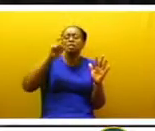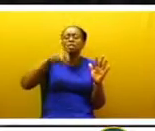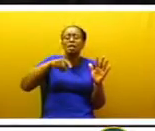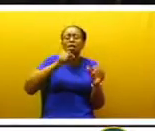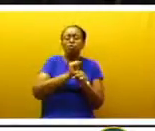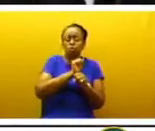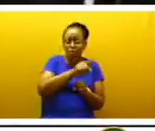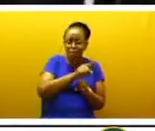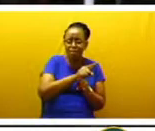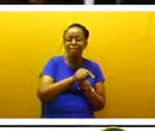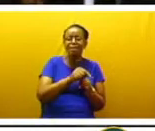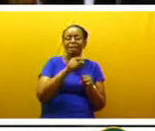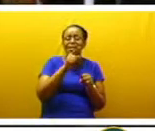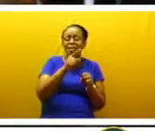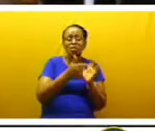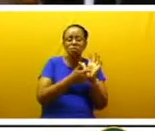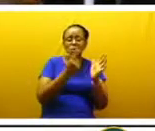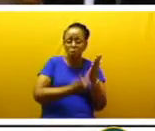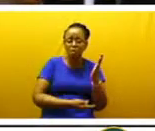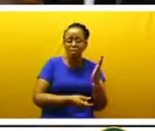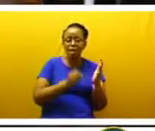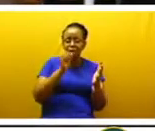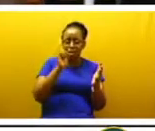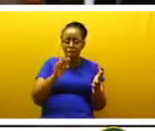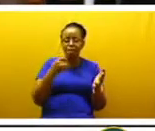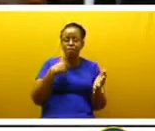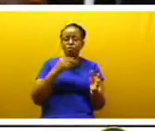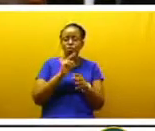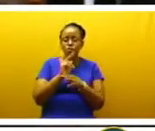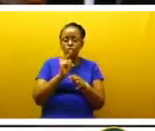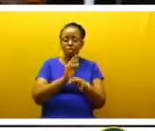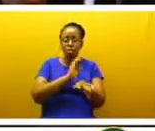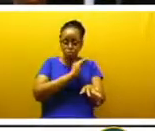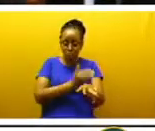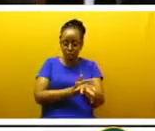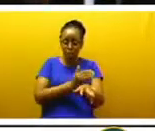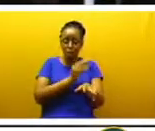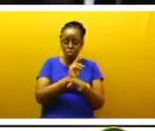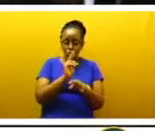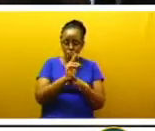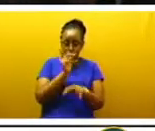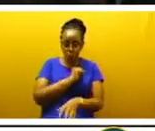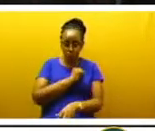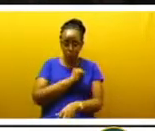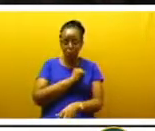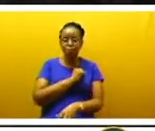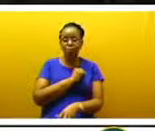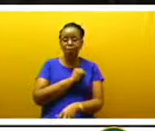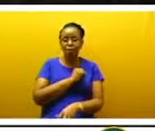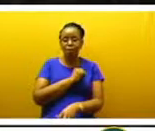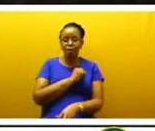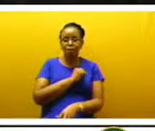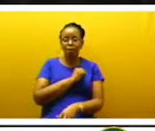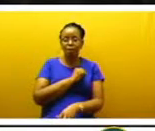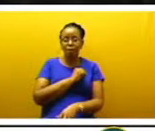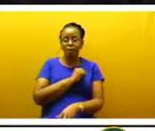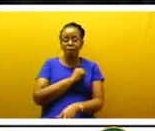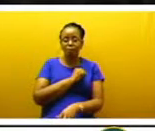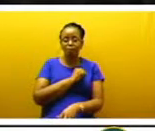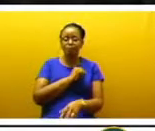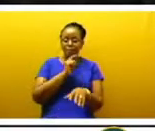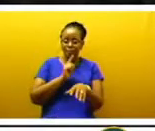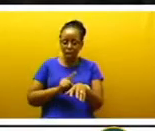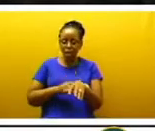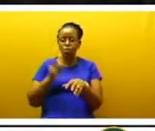if power has been usurped, taken, otherwise than in compliance with